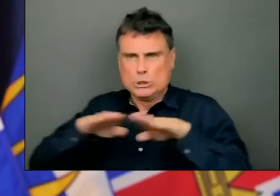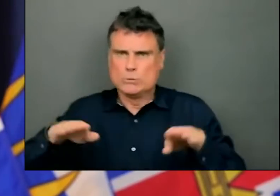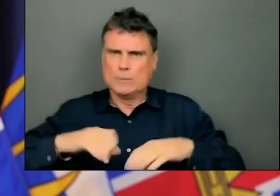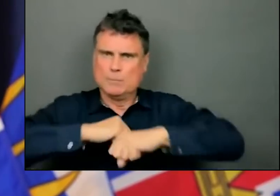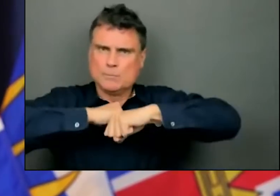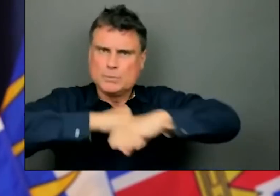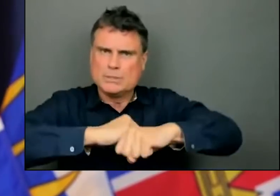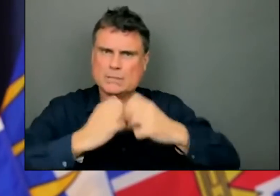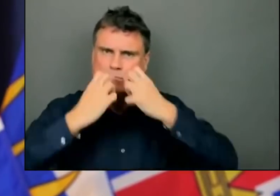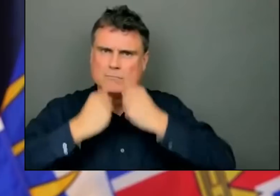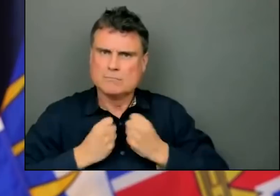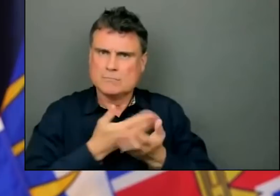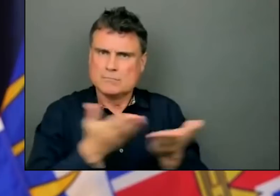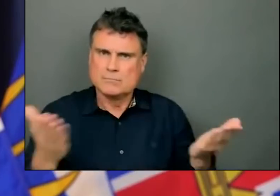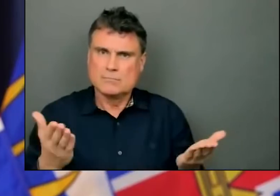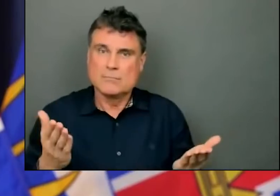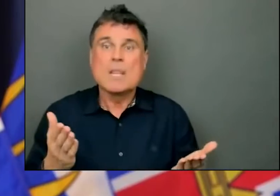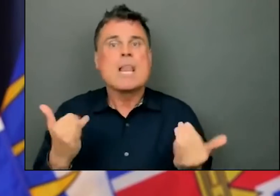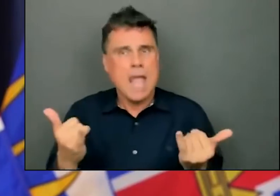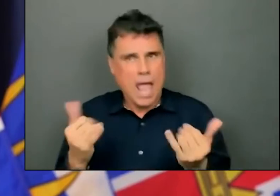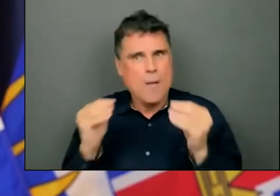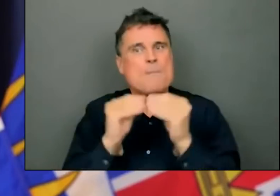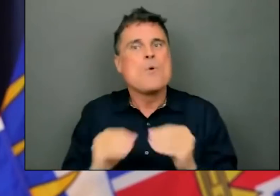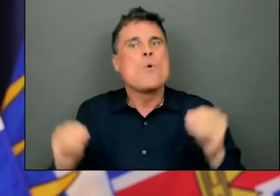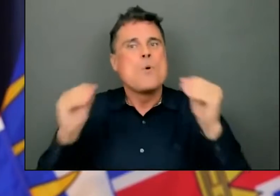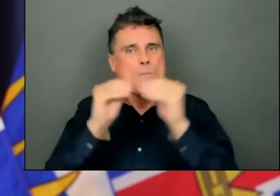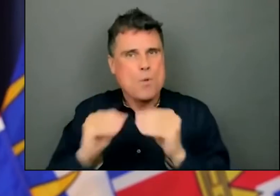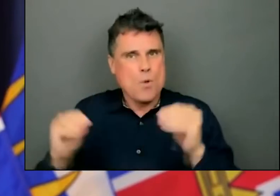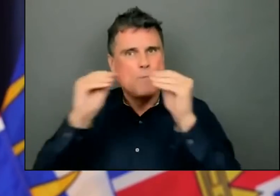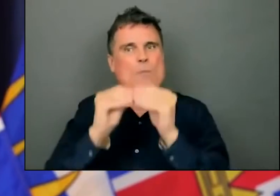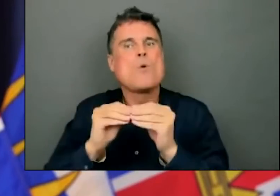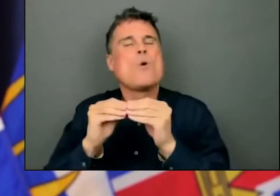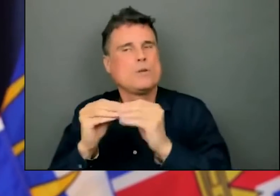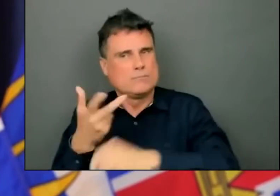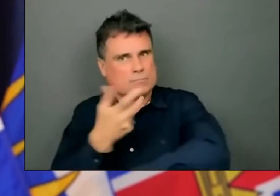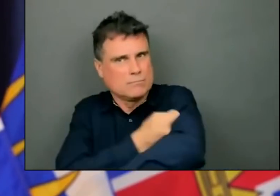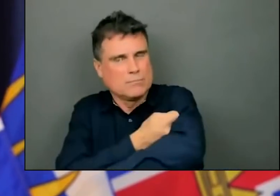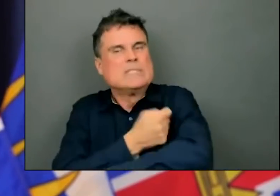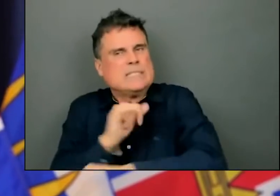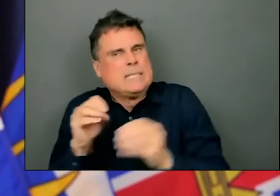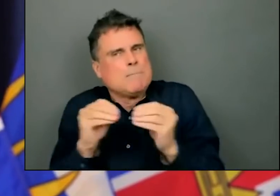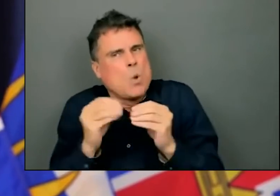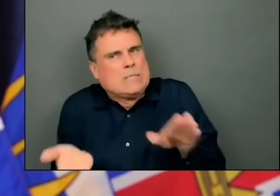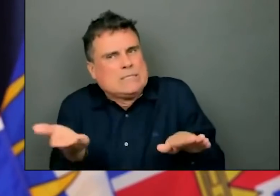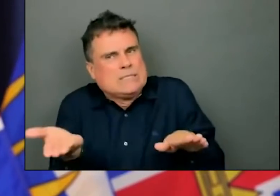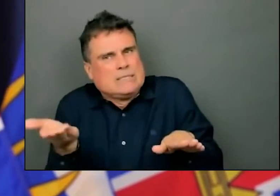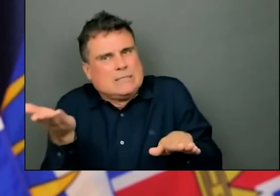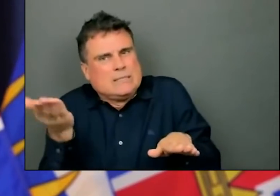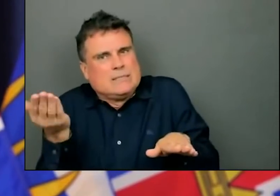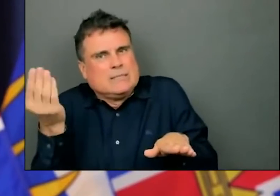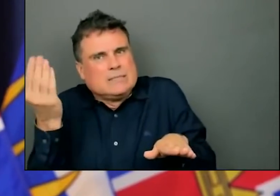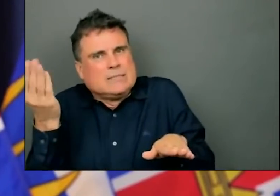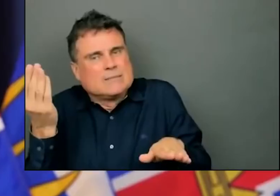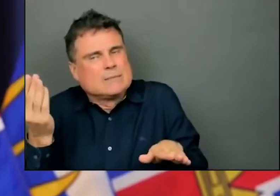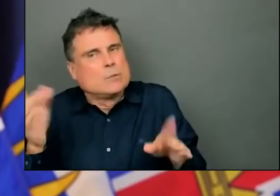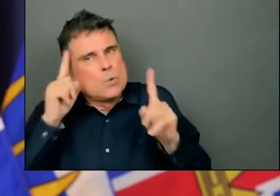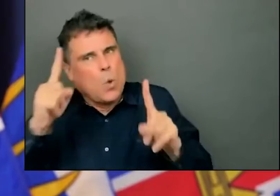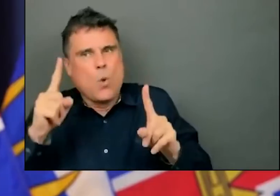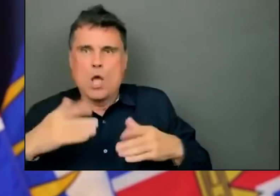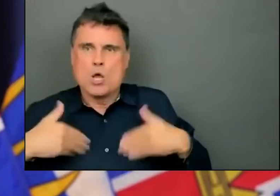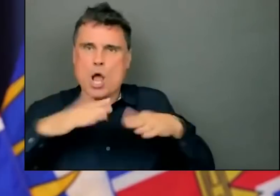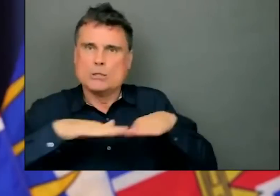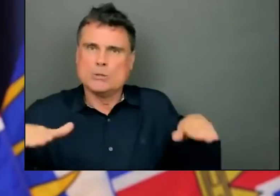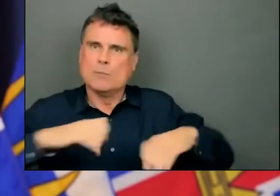think it's going to be really important for getting us through this transition phase, but also for protecting young children for what comes next.